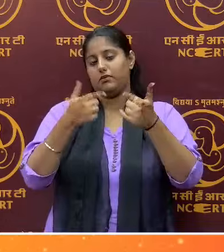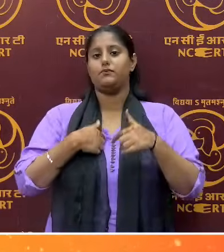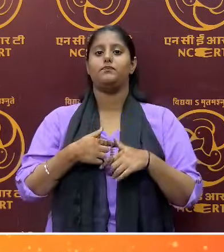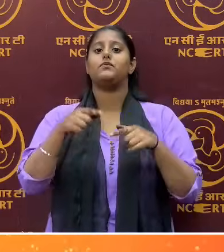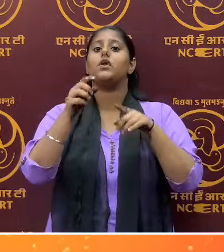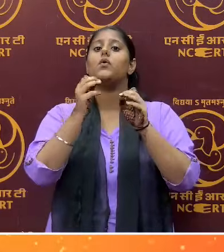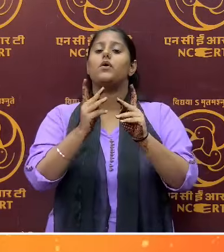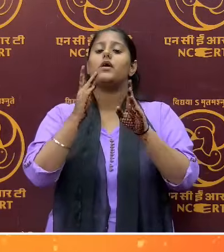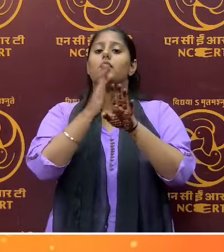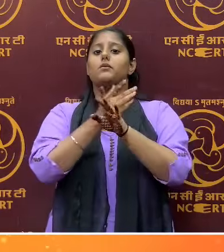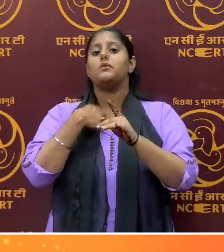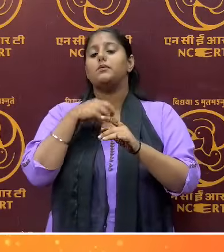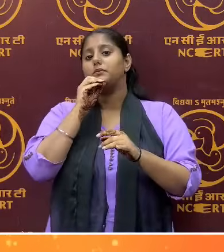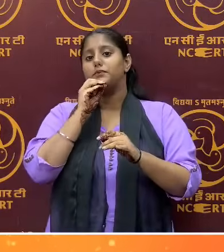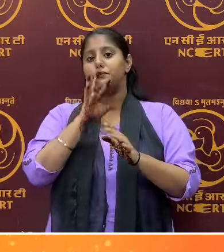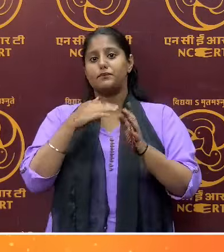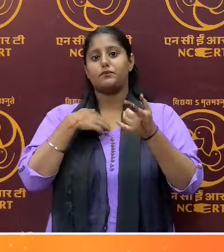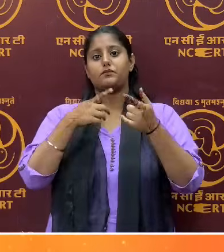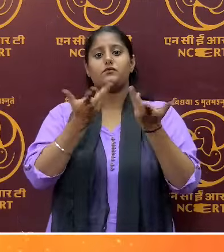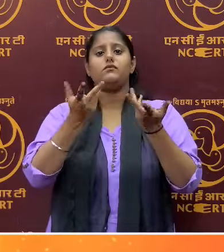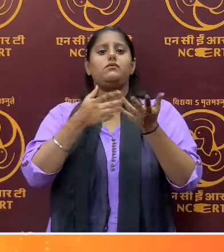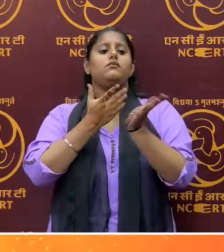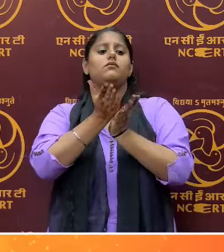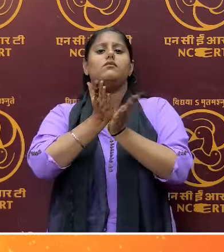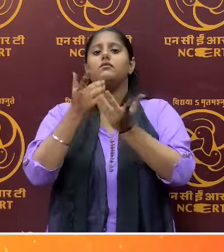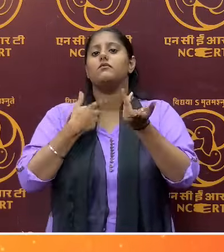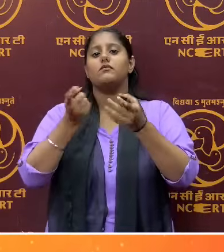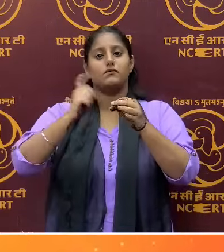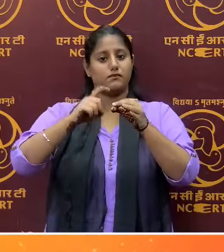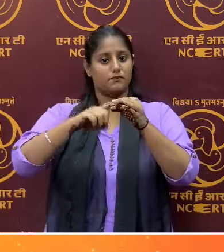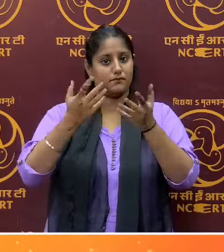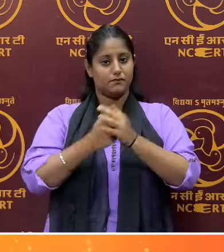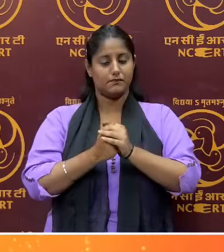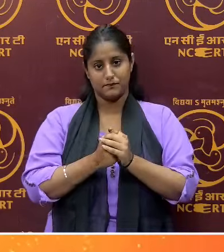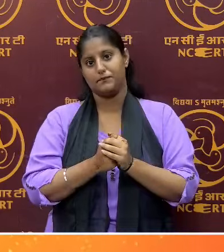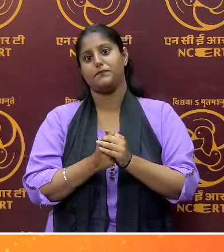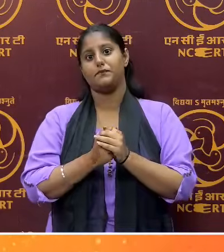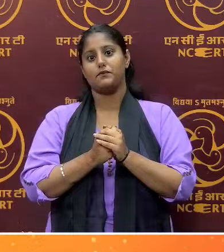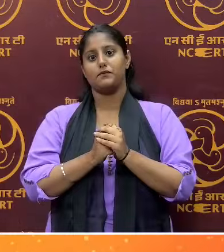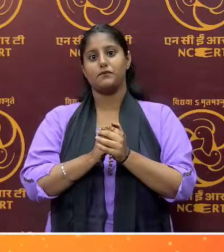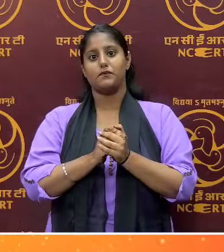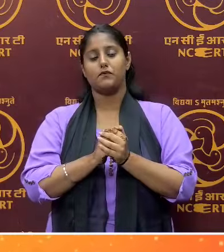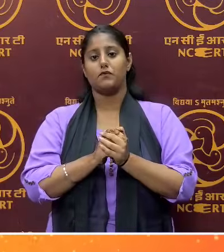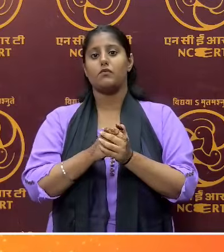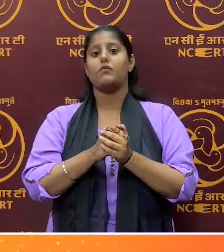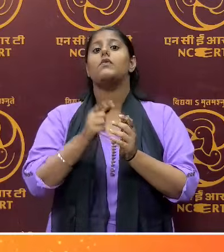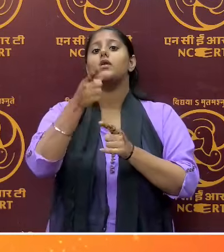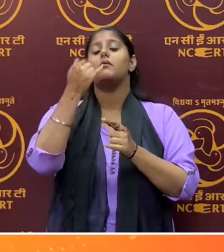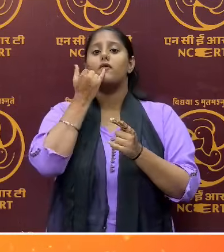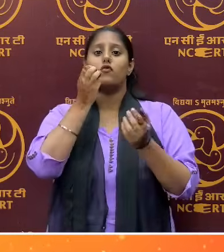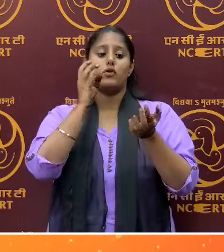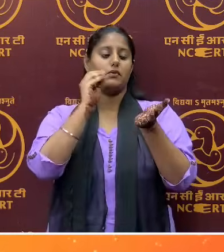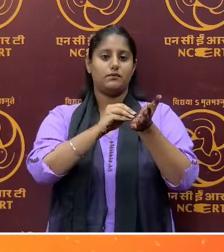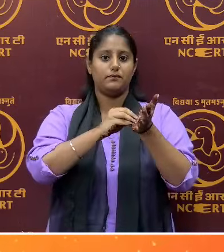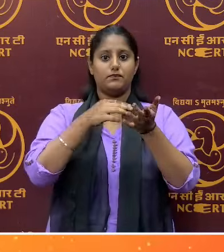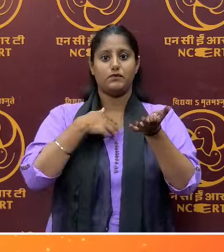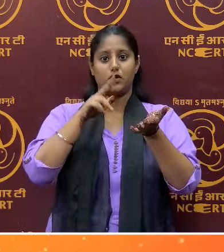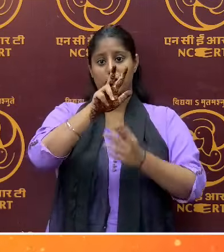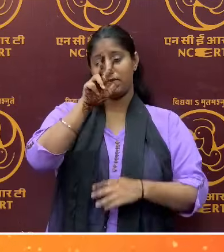let me tell you about the all platforms through which you can reach out to us for the support. Please take down our phone number, which